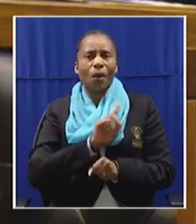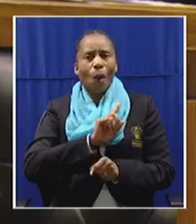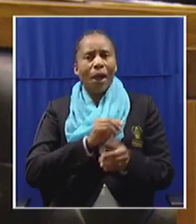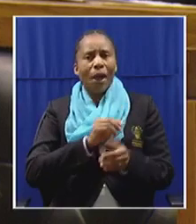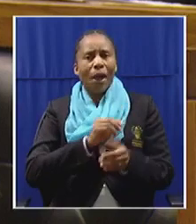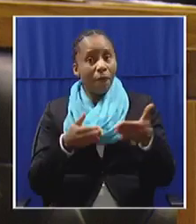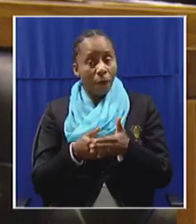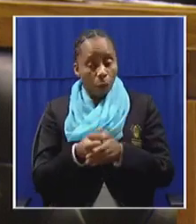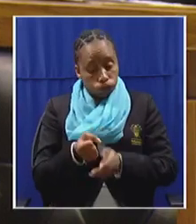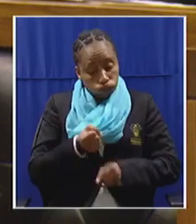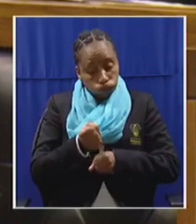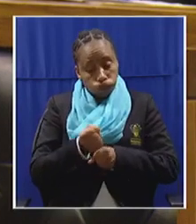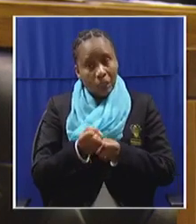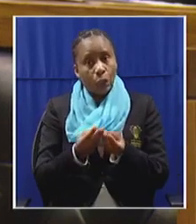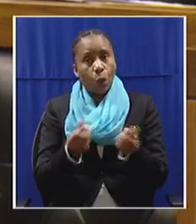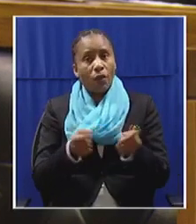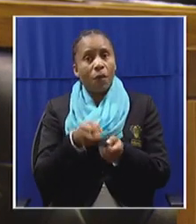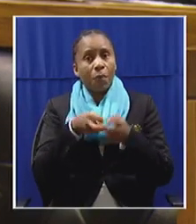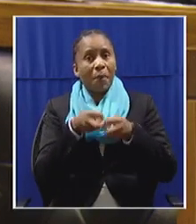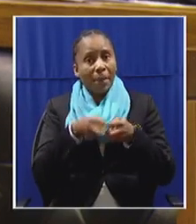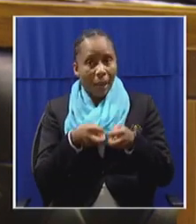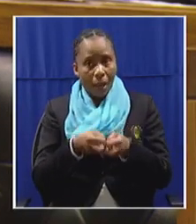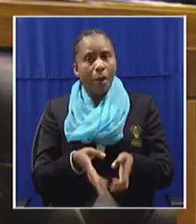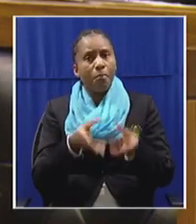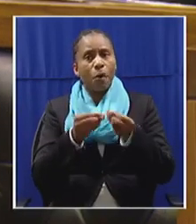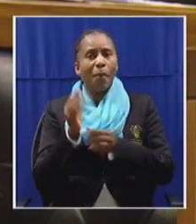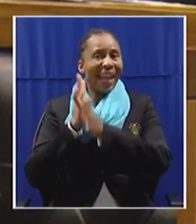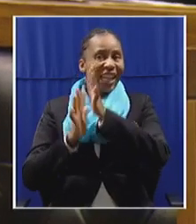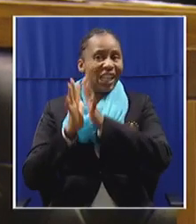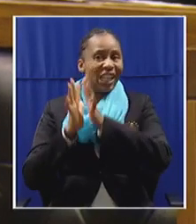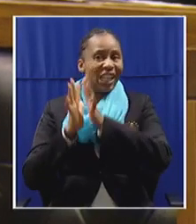problem, we're going to get the history of that